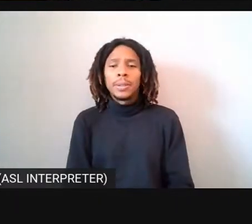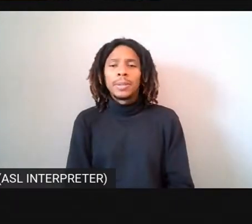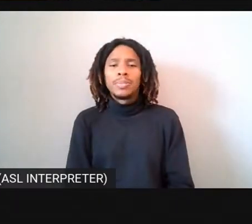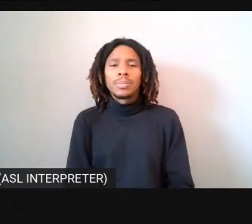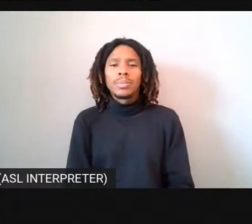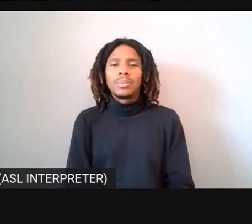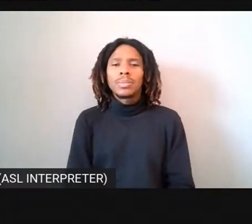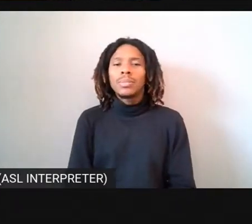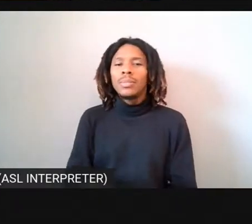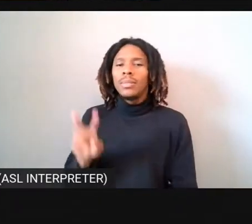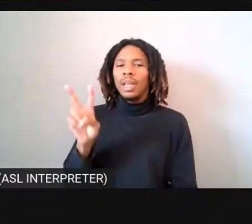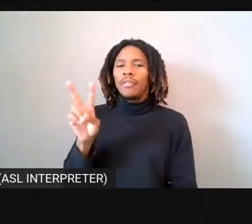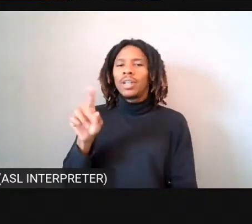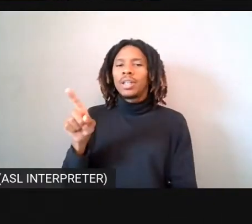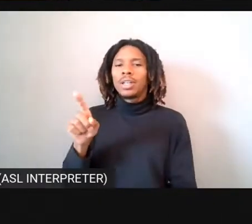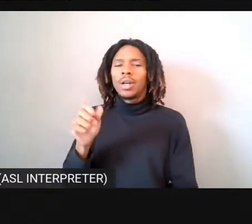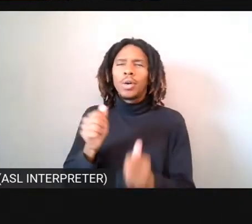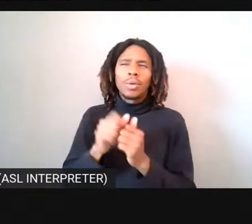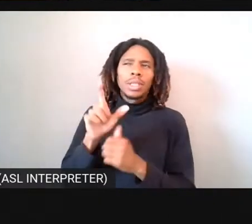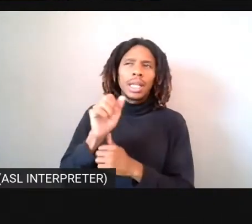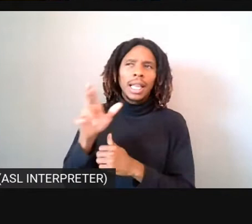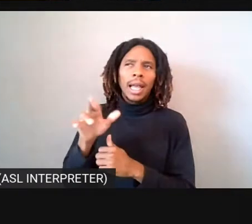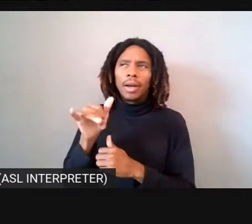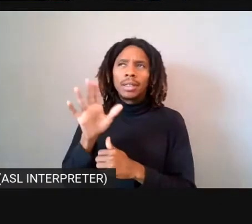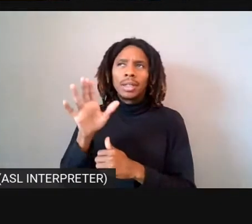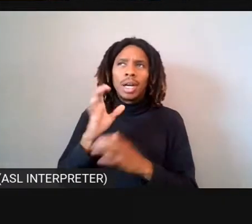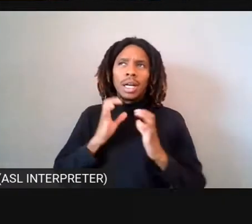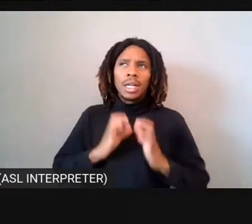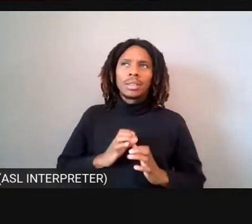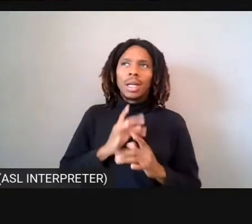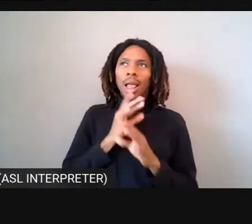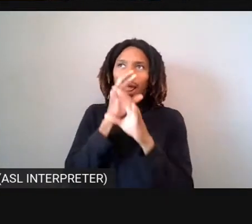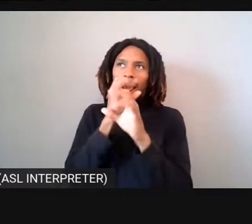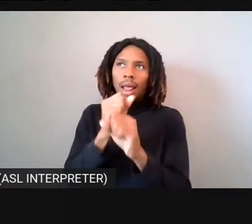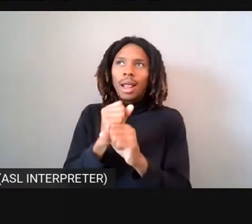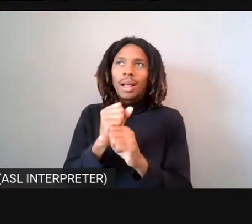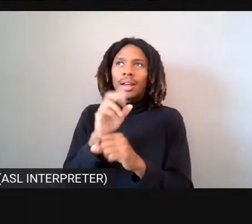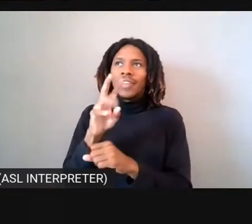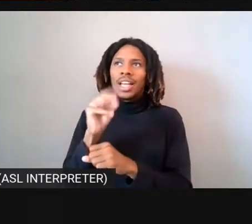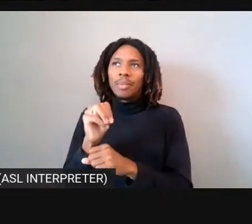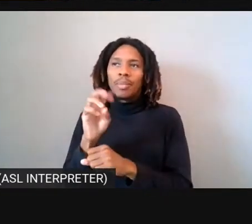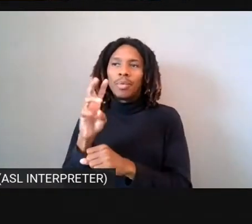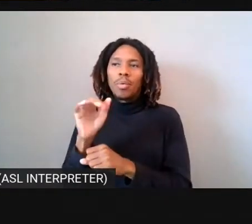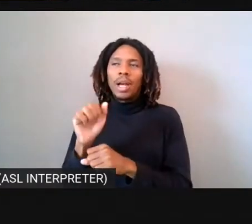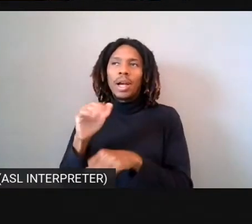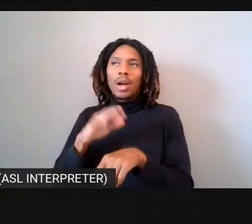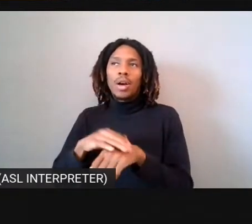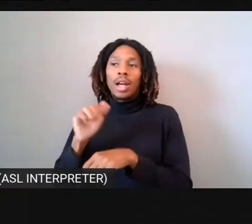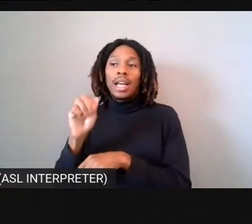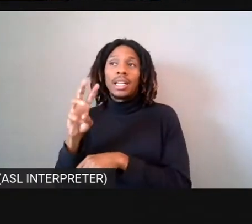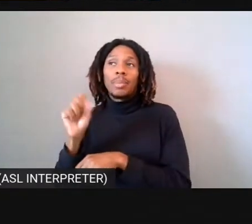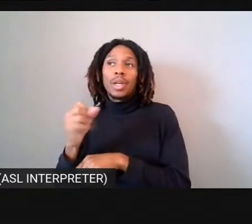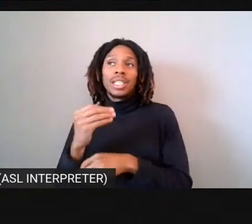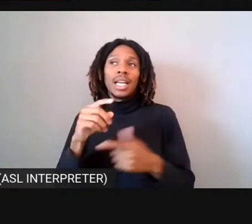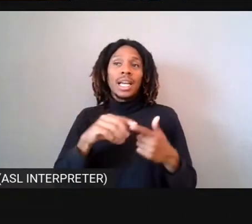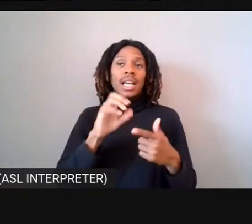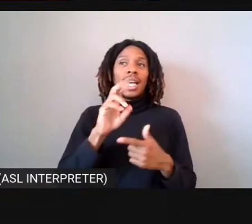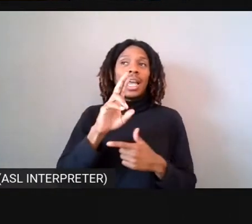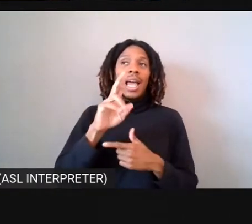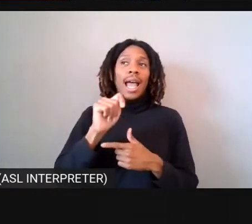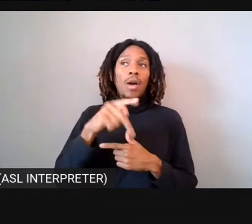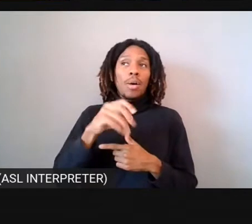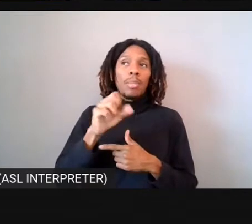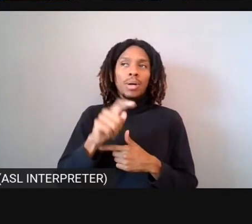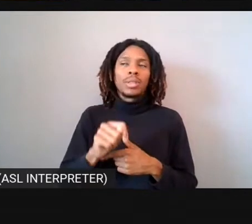And with you, Larry, did you find that your customers love this, VMware on AWS and on Outposts? Yeah, as I was stating in the beginning,